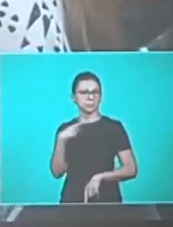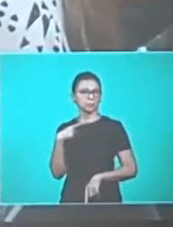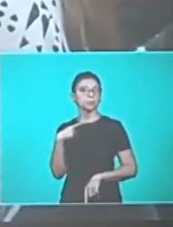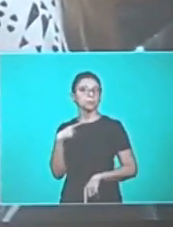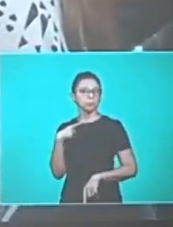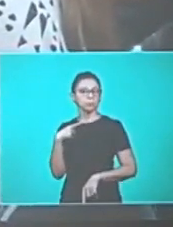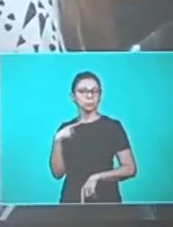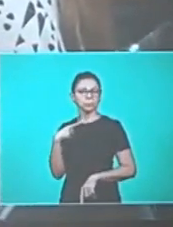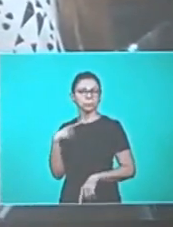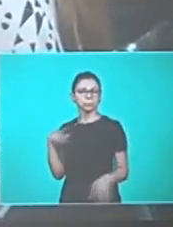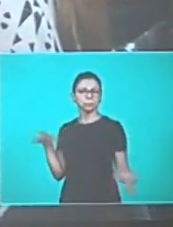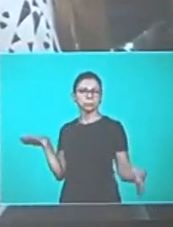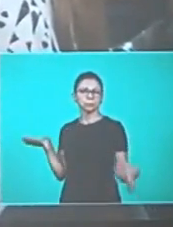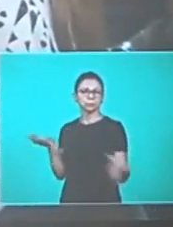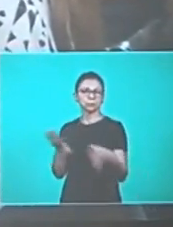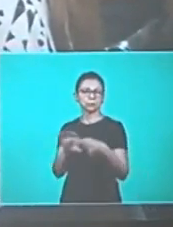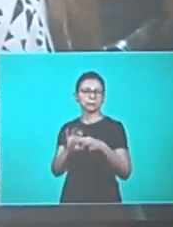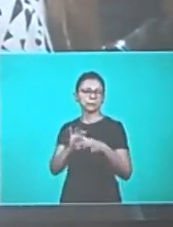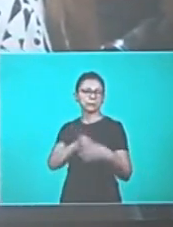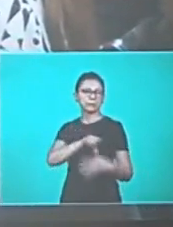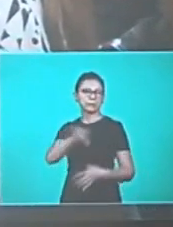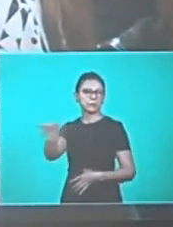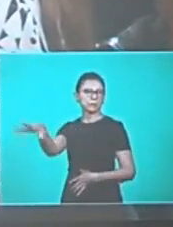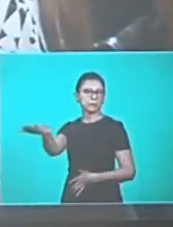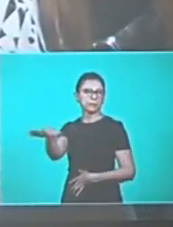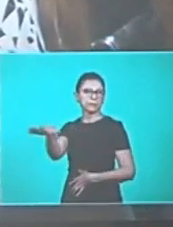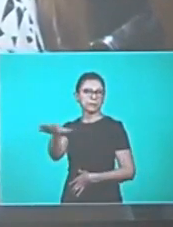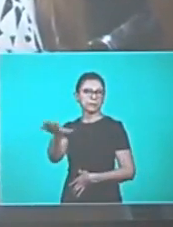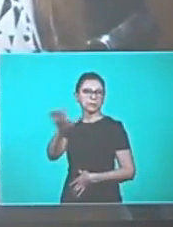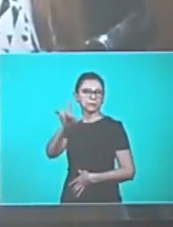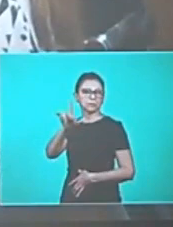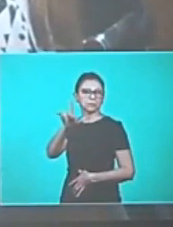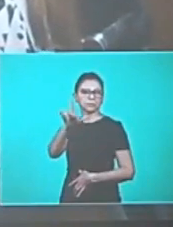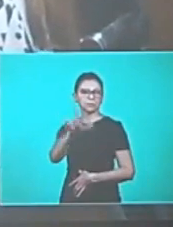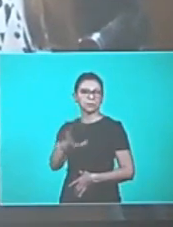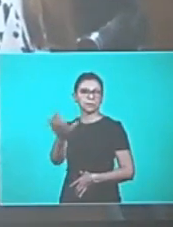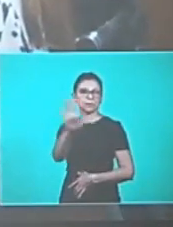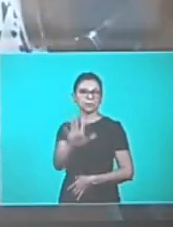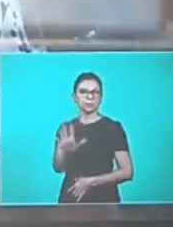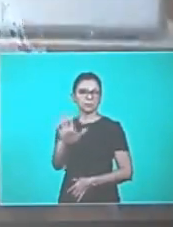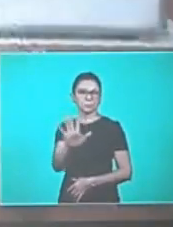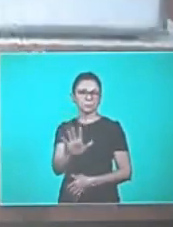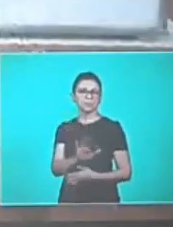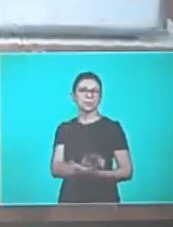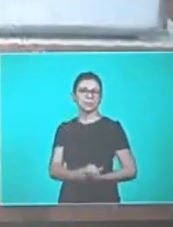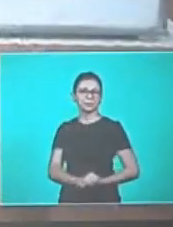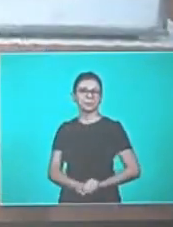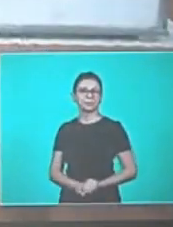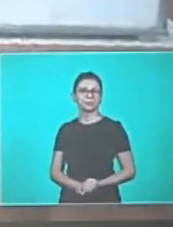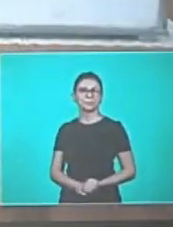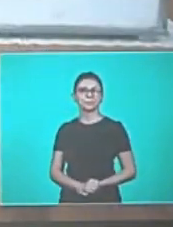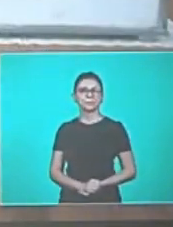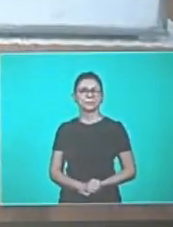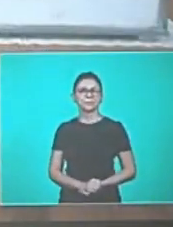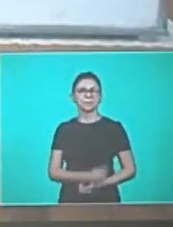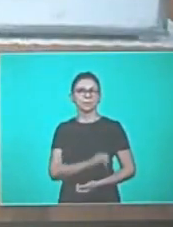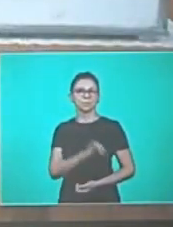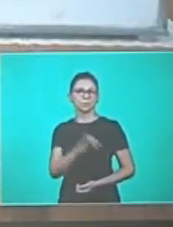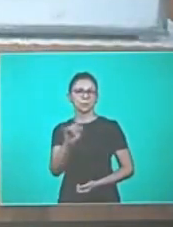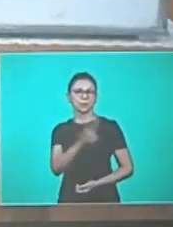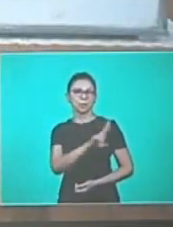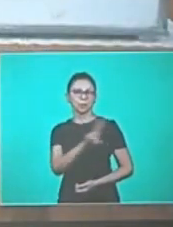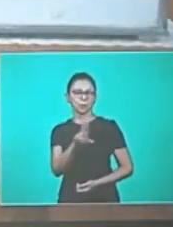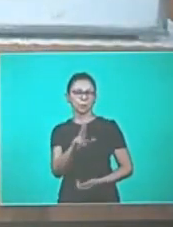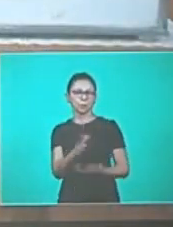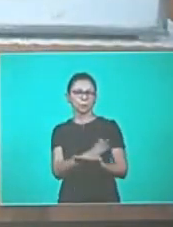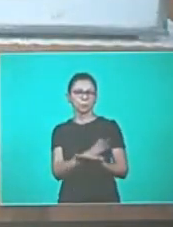also with other pastors from the East Europe. We would like to mention